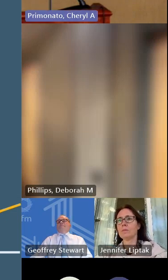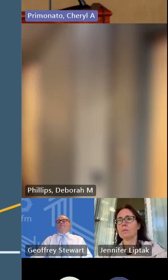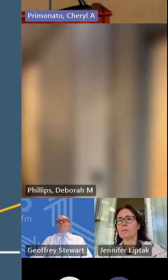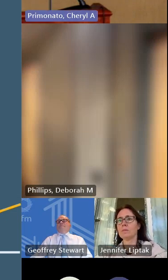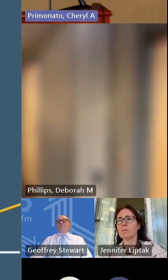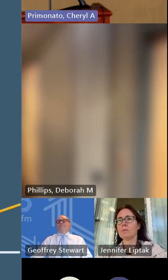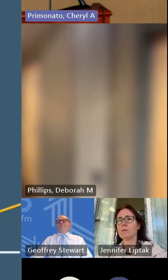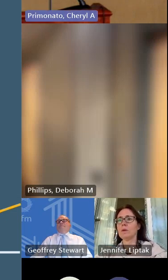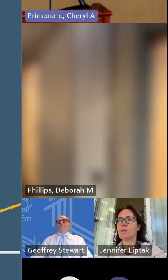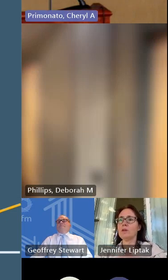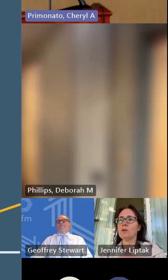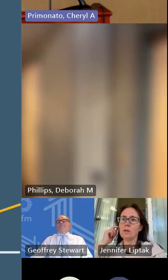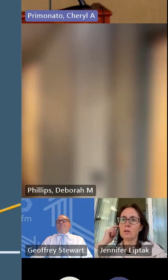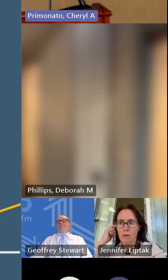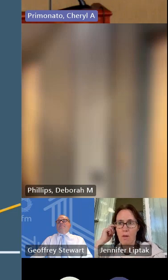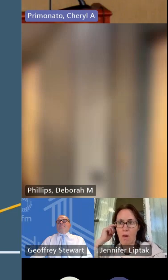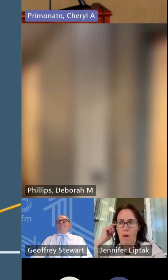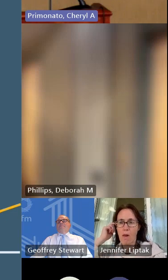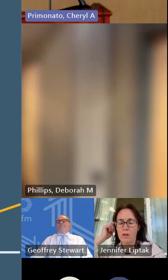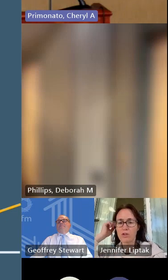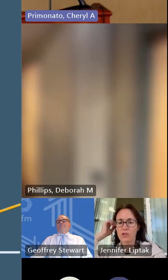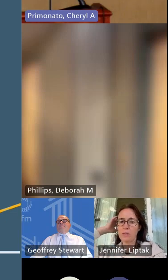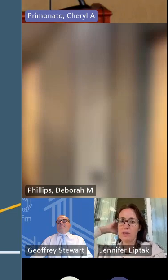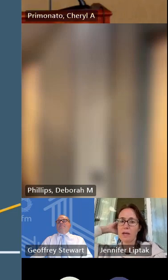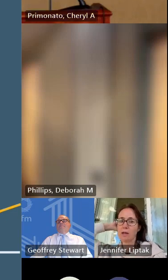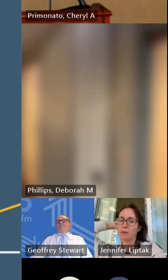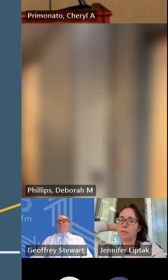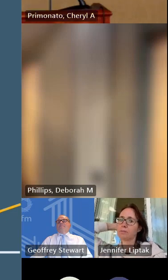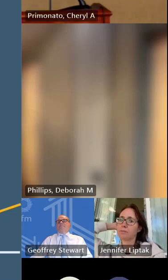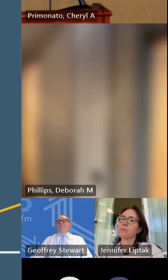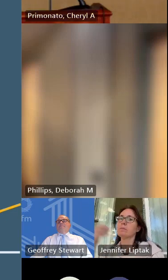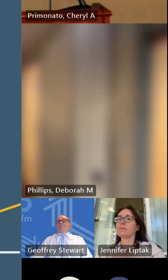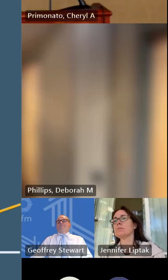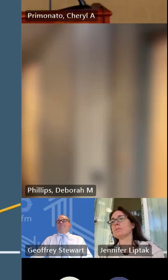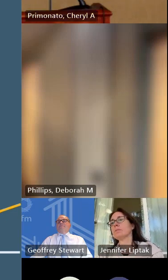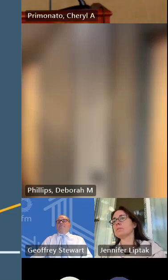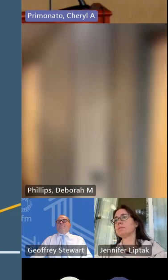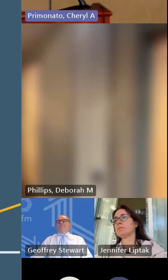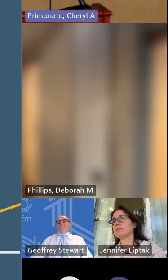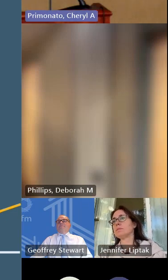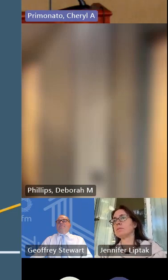Joe Cotton. Tia McLean. Emma Schuker.